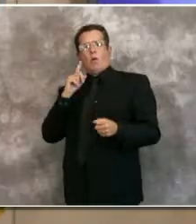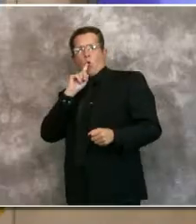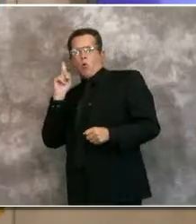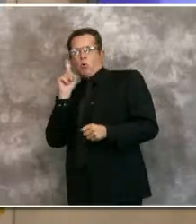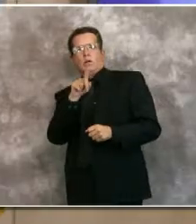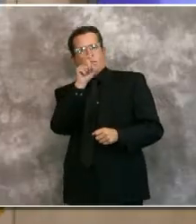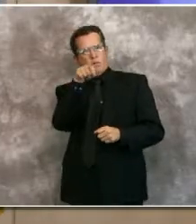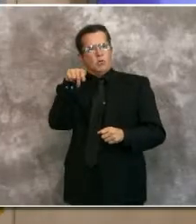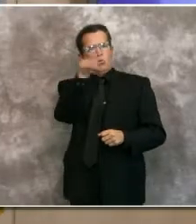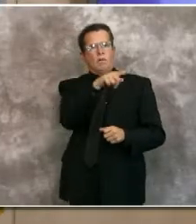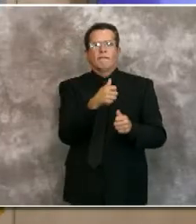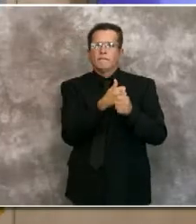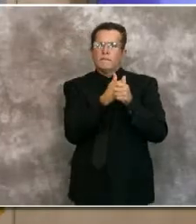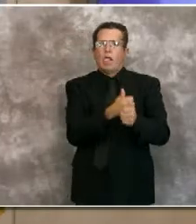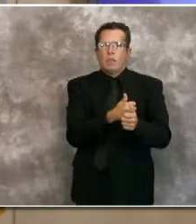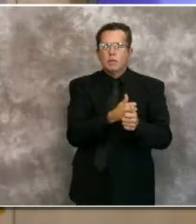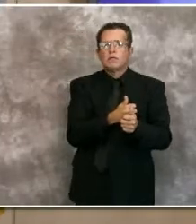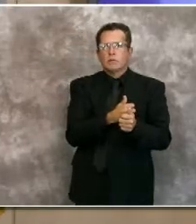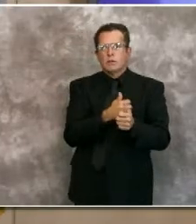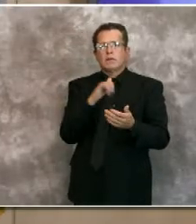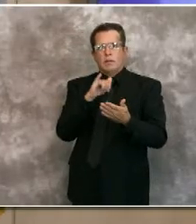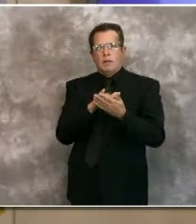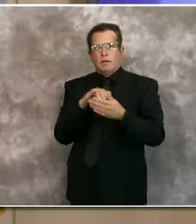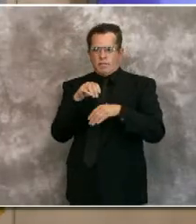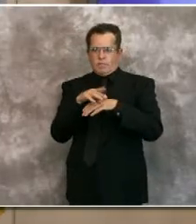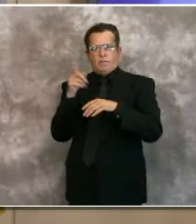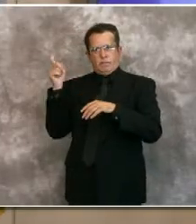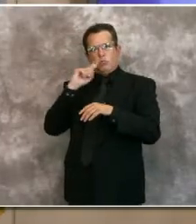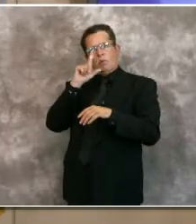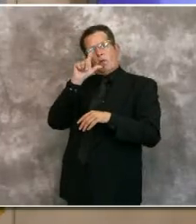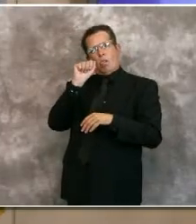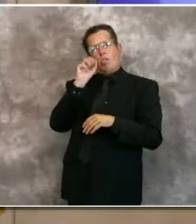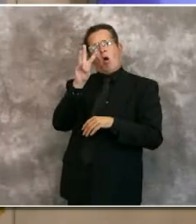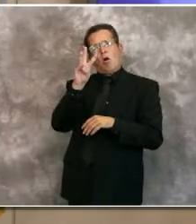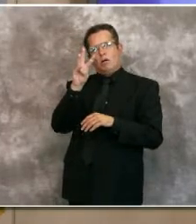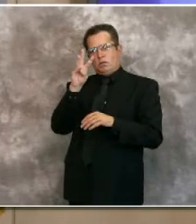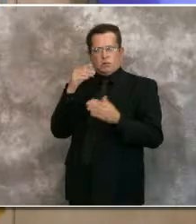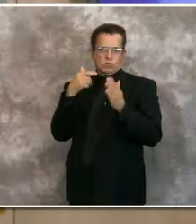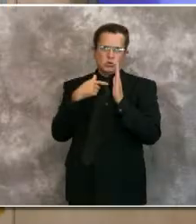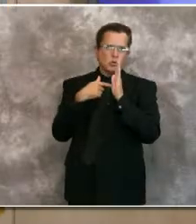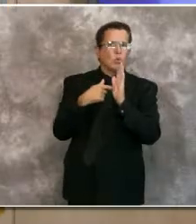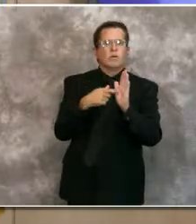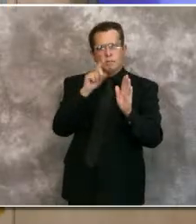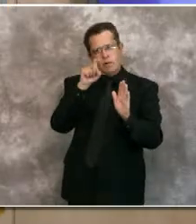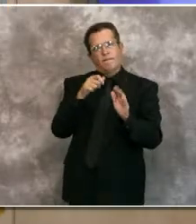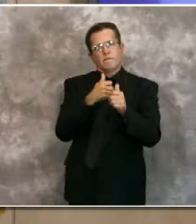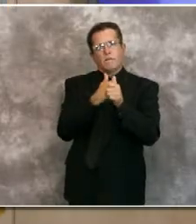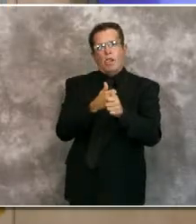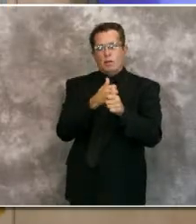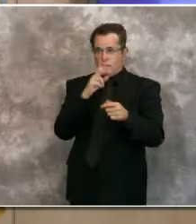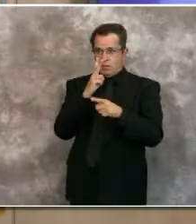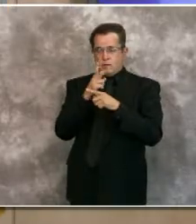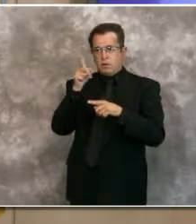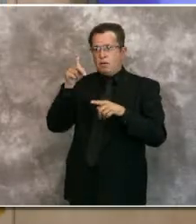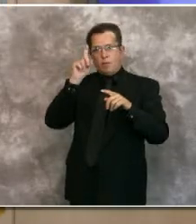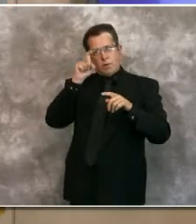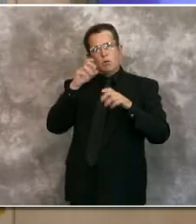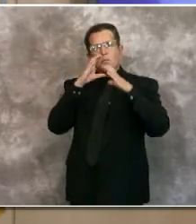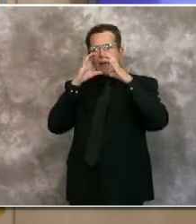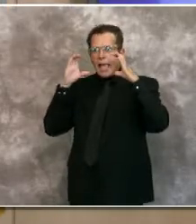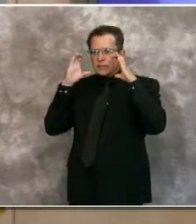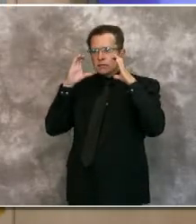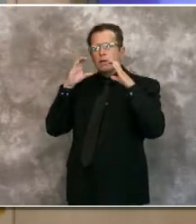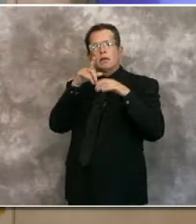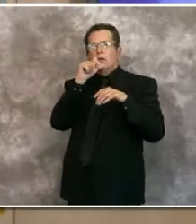Thursday. Public health orders have the effect and impact of the law. If wearing a mask and not allowing San Diegans to host people in their private homes is